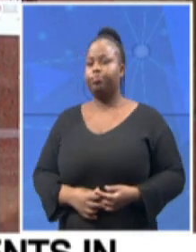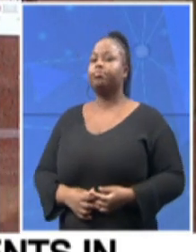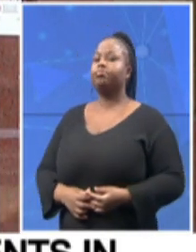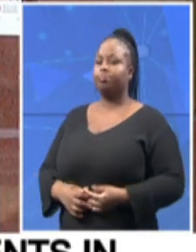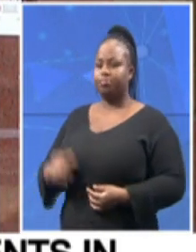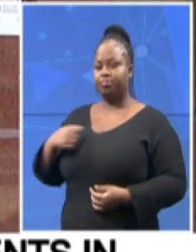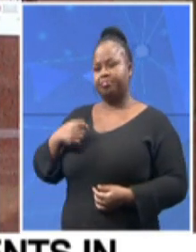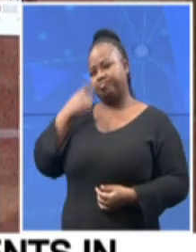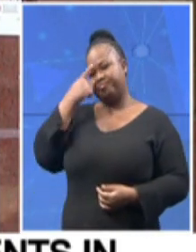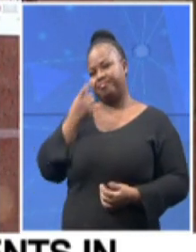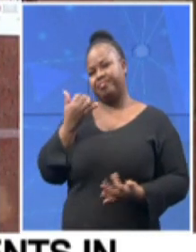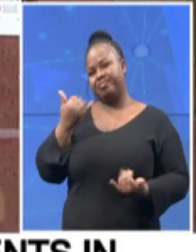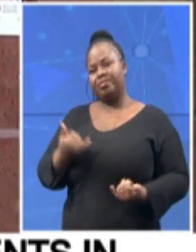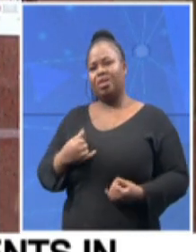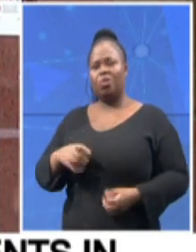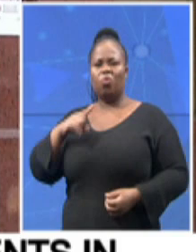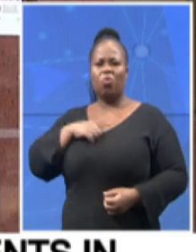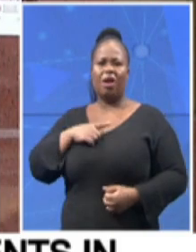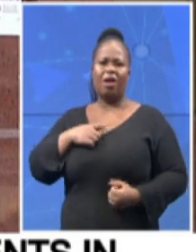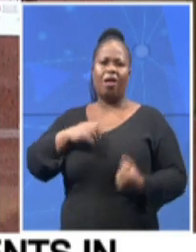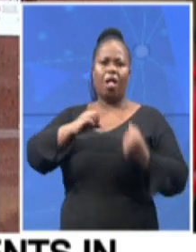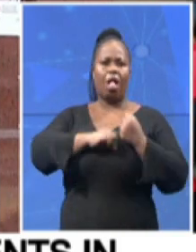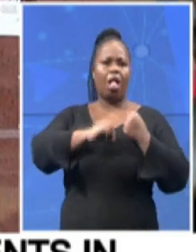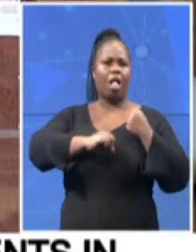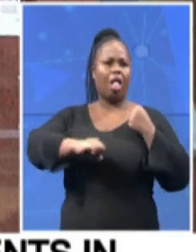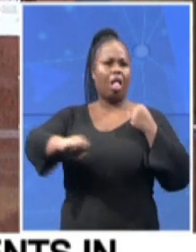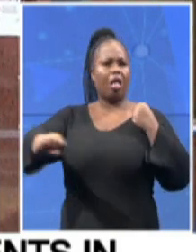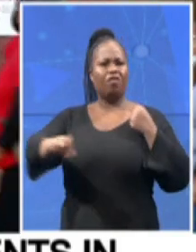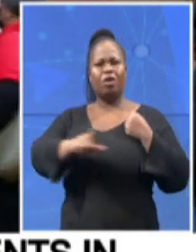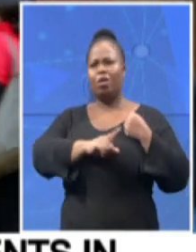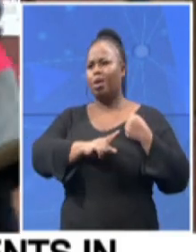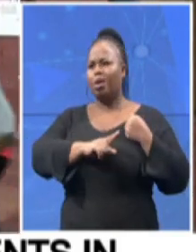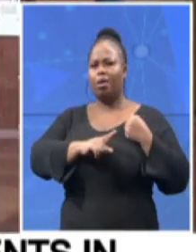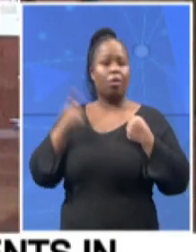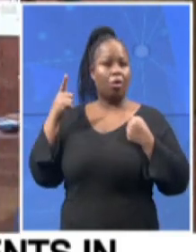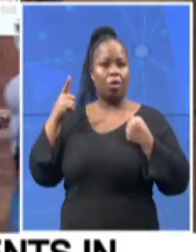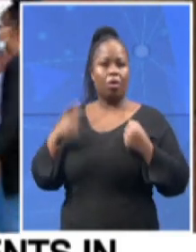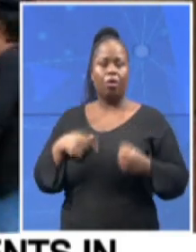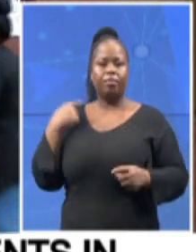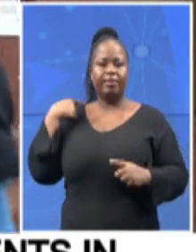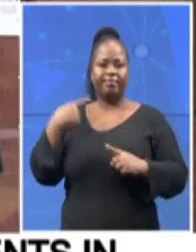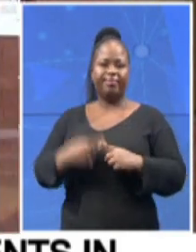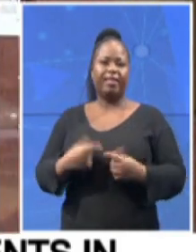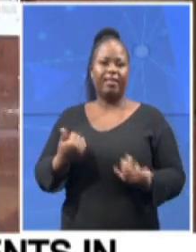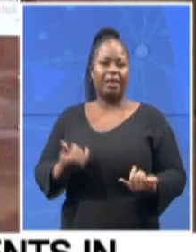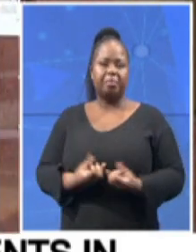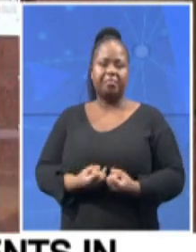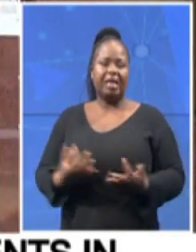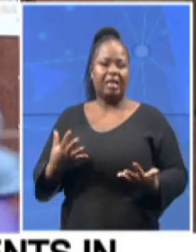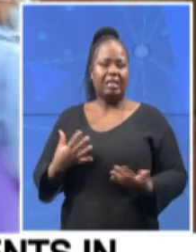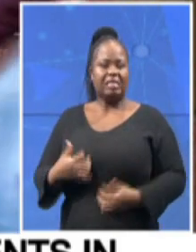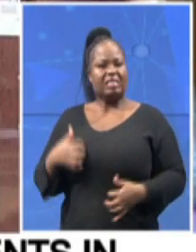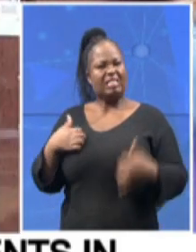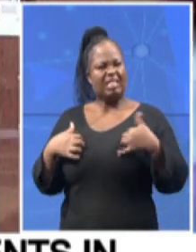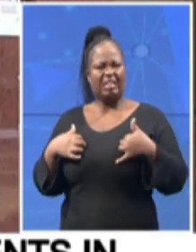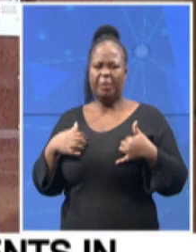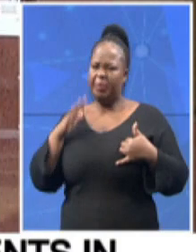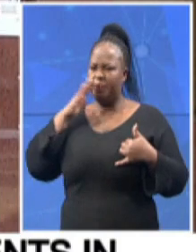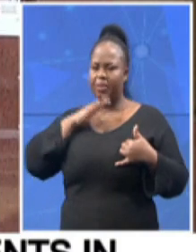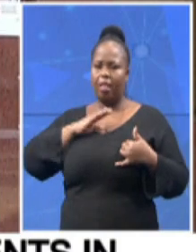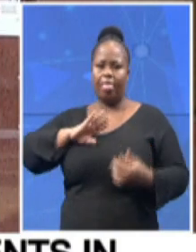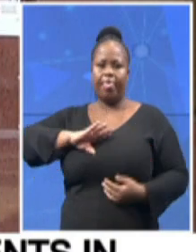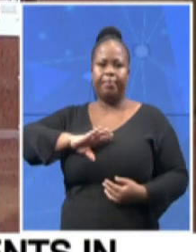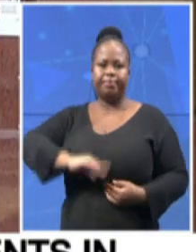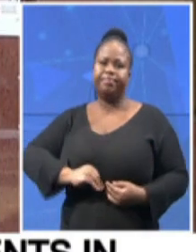Yes, I believe that the lengthy period that it has taken this case to actually take place has actually killed the momentum of the activities that are